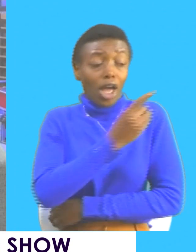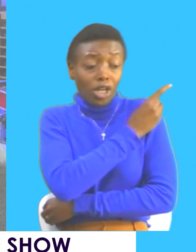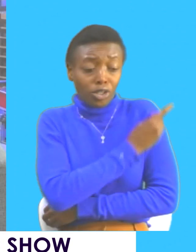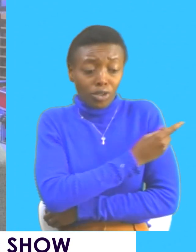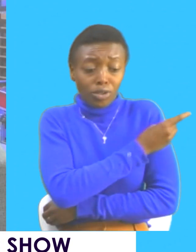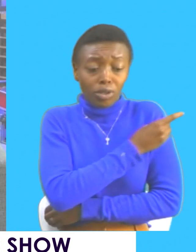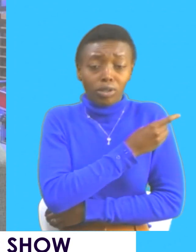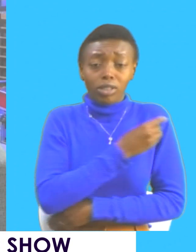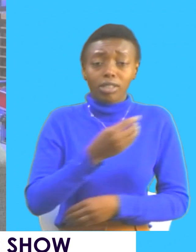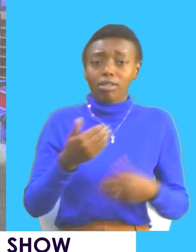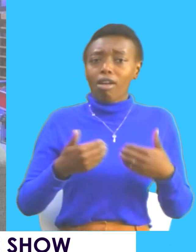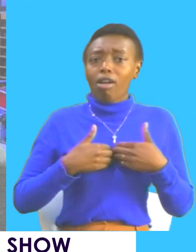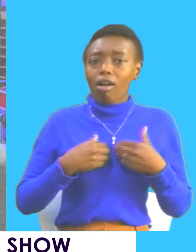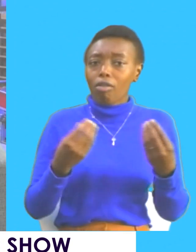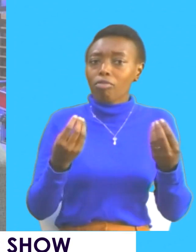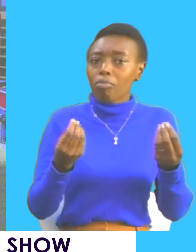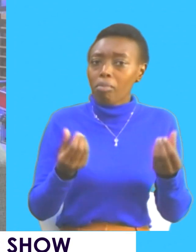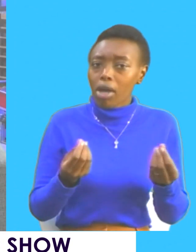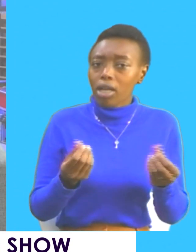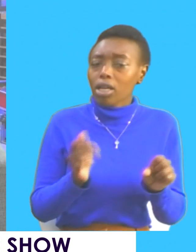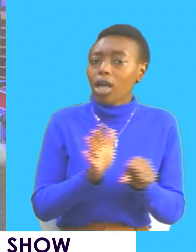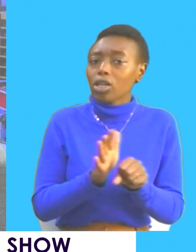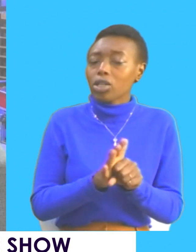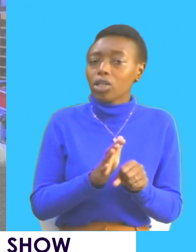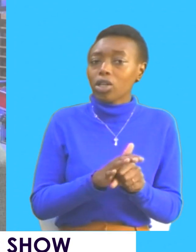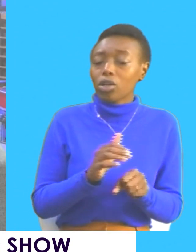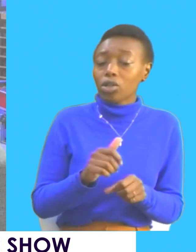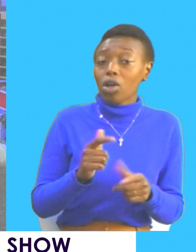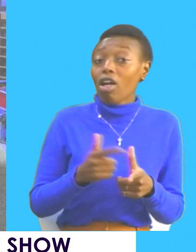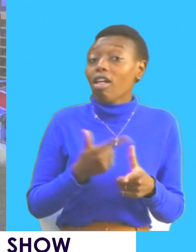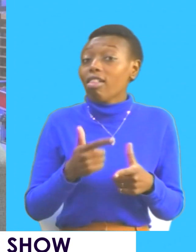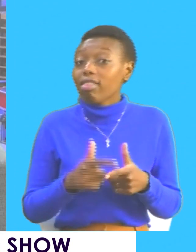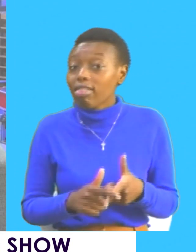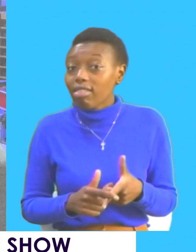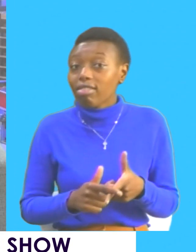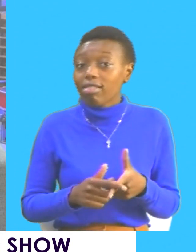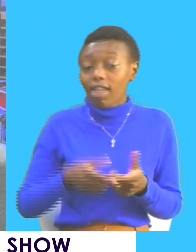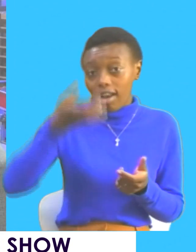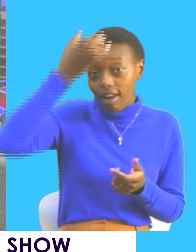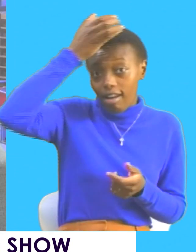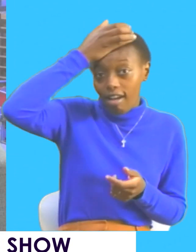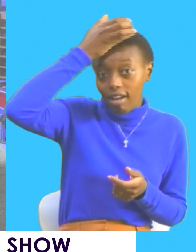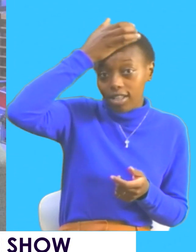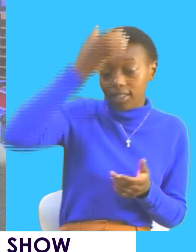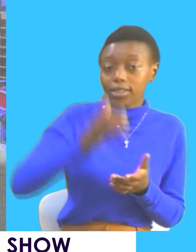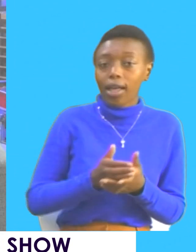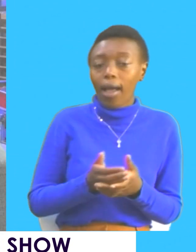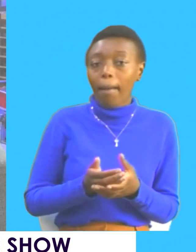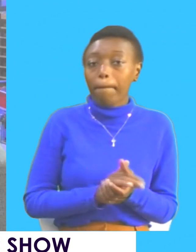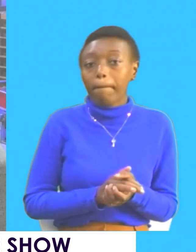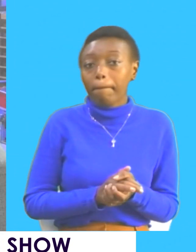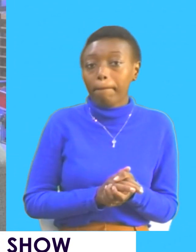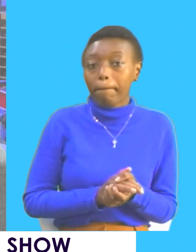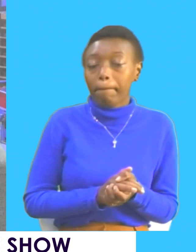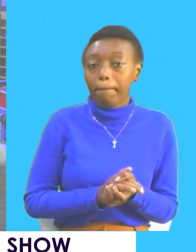nurse. Why? Because the doctor diagnoses the problem. The person who works less is paid more.